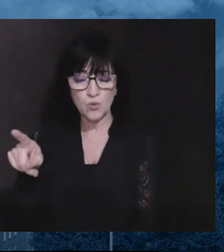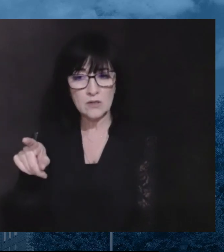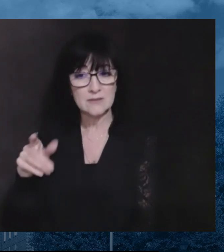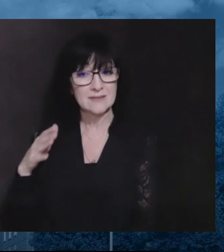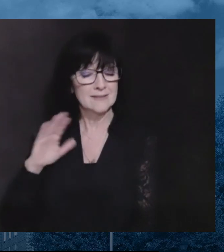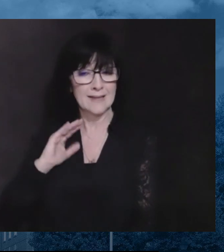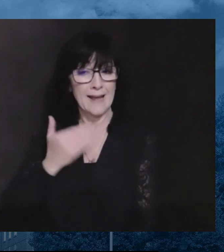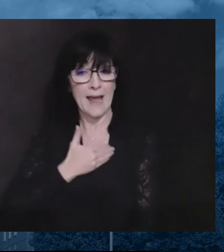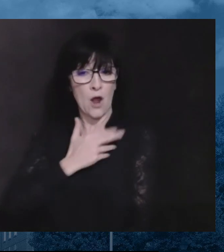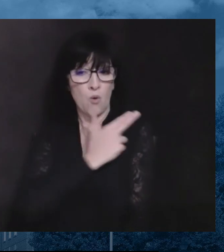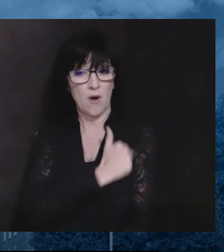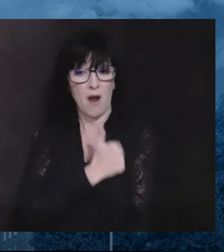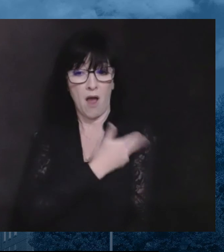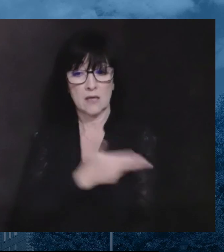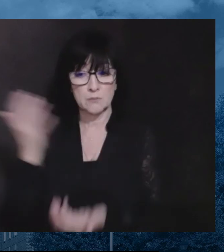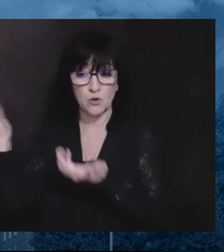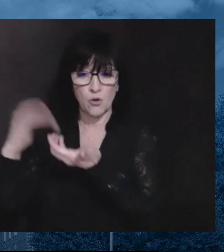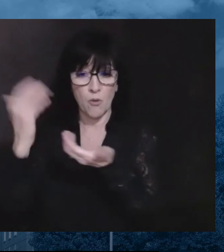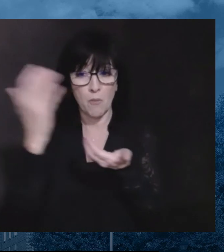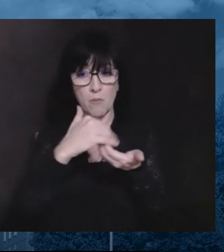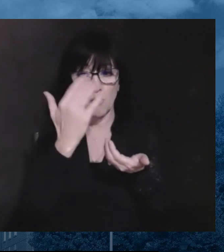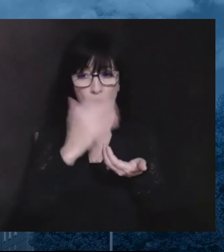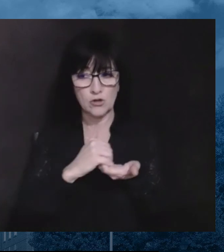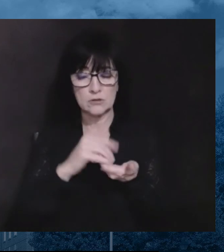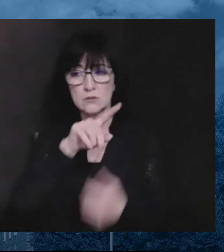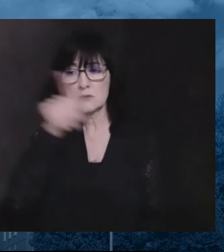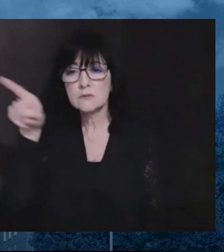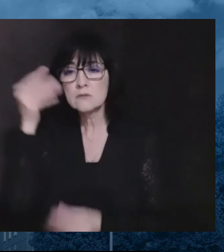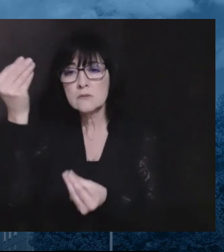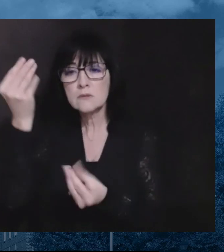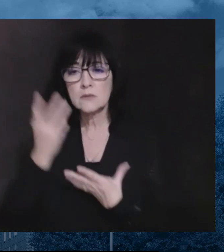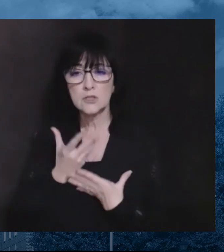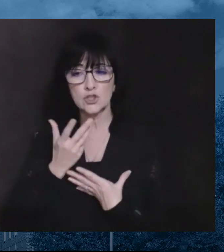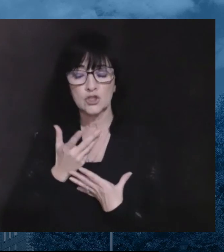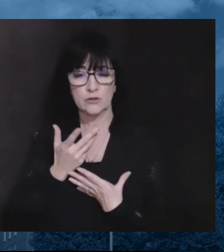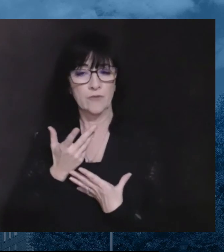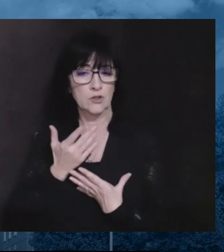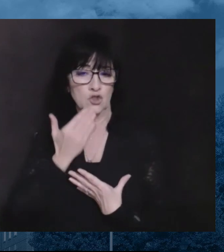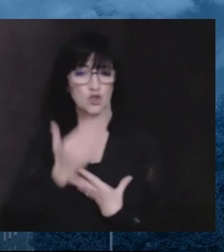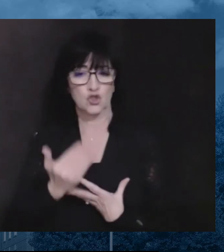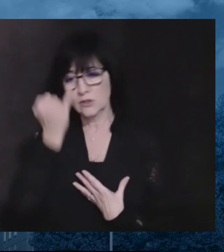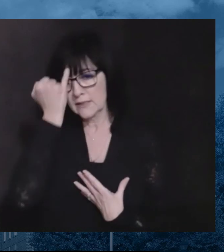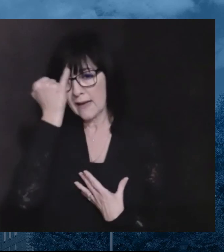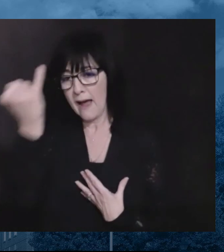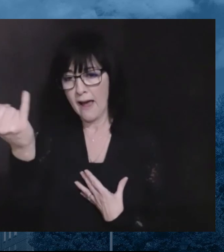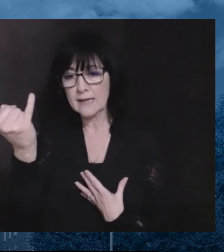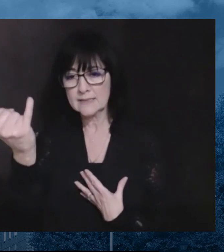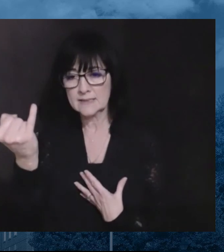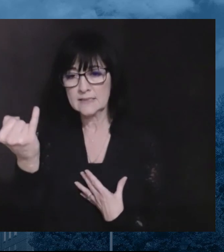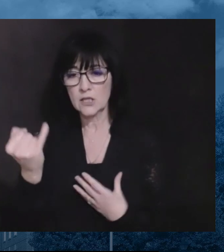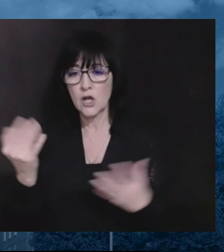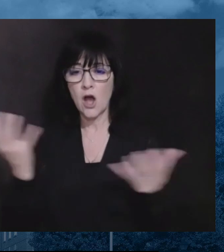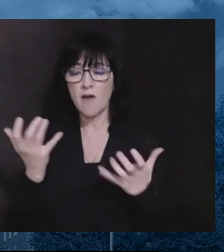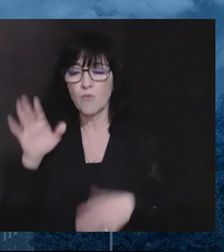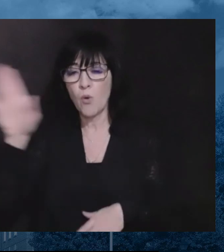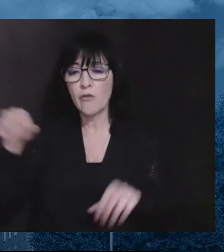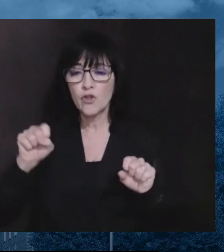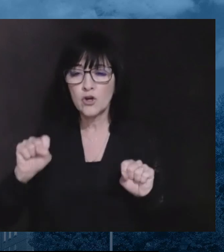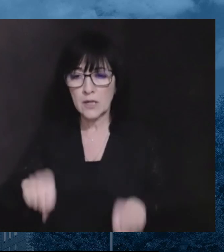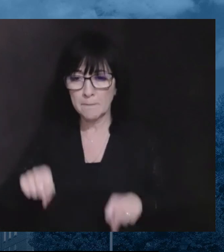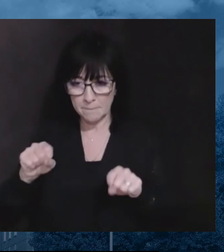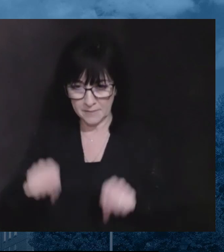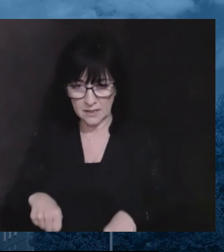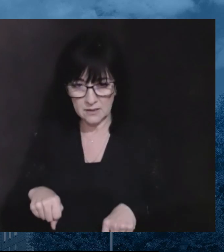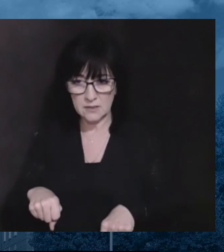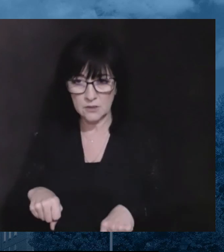partners, was to give us a realistic idea of their throughput capacity so we can do